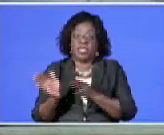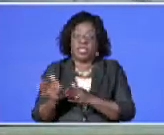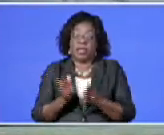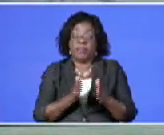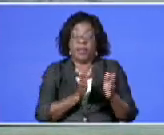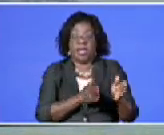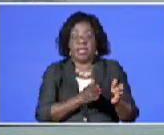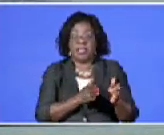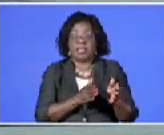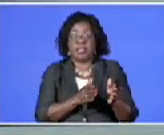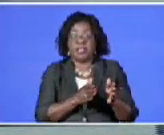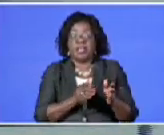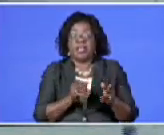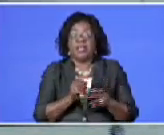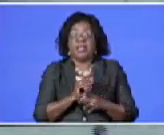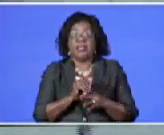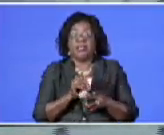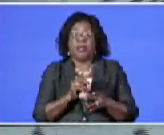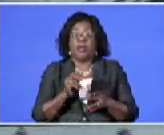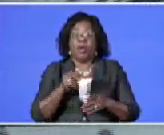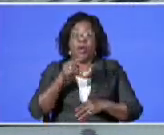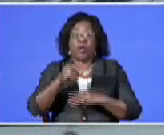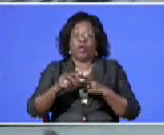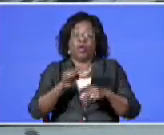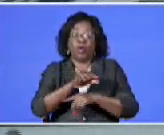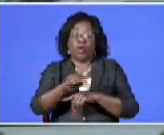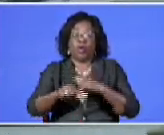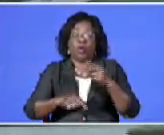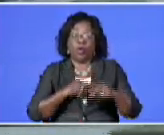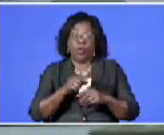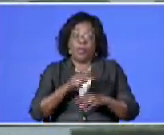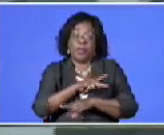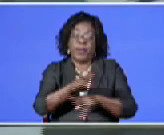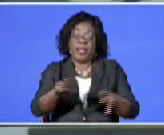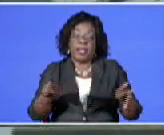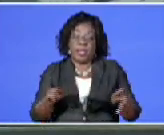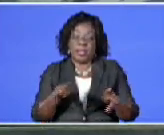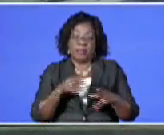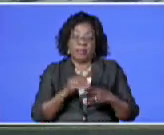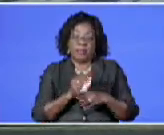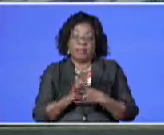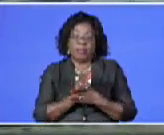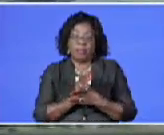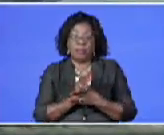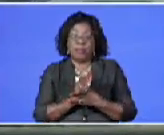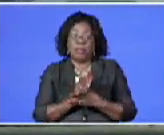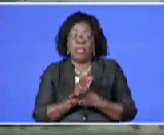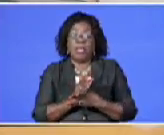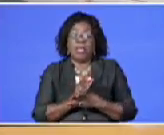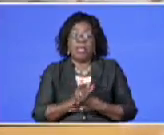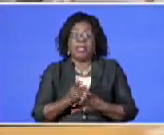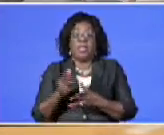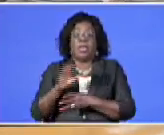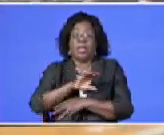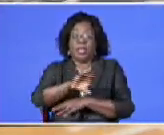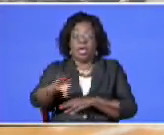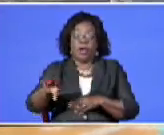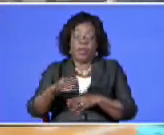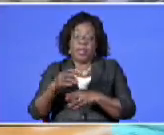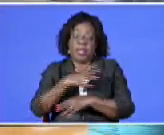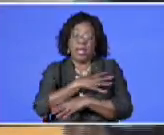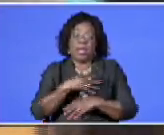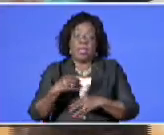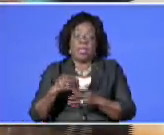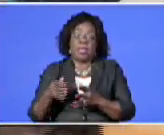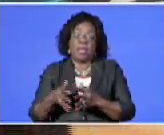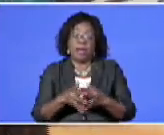and the global pandemic spurred the idea. Here's Global Ports Holding Regional Director of the Caribbean and the Americas, Michael Mora, with